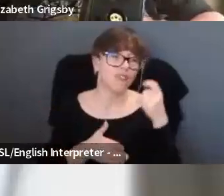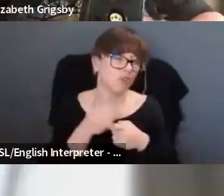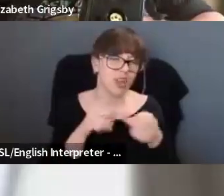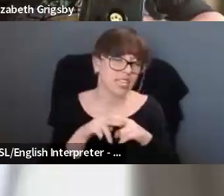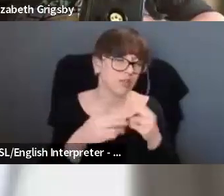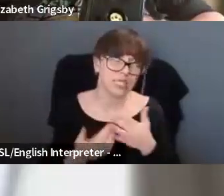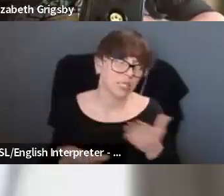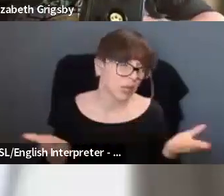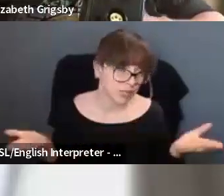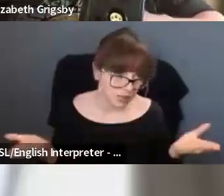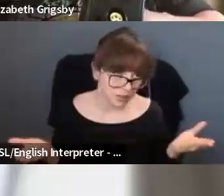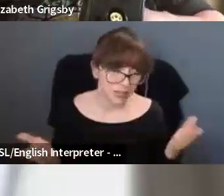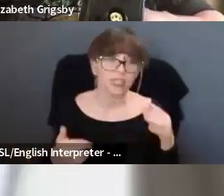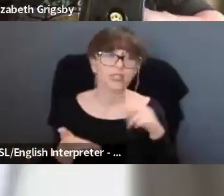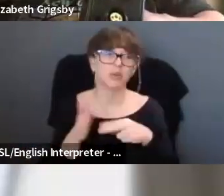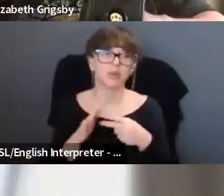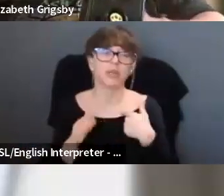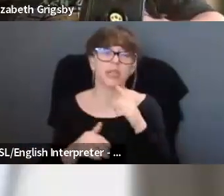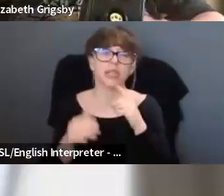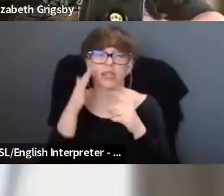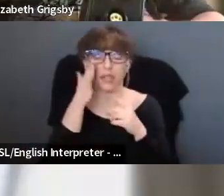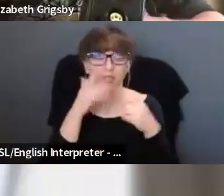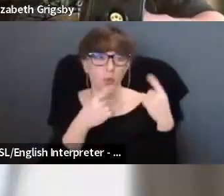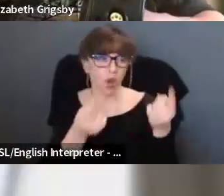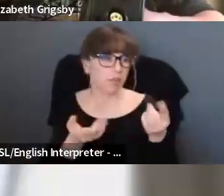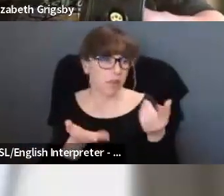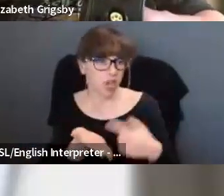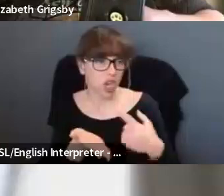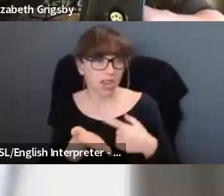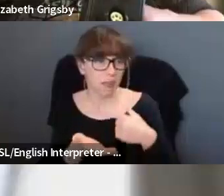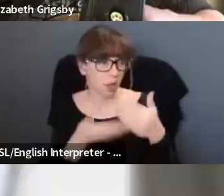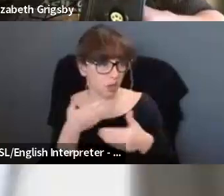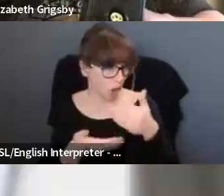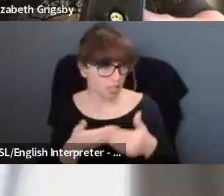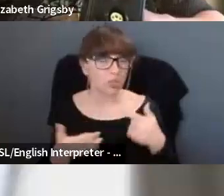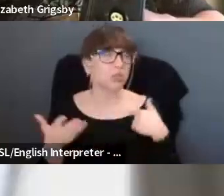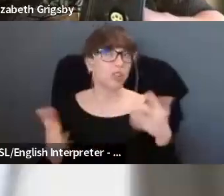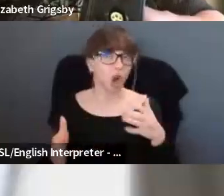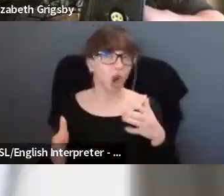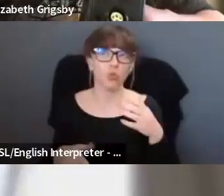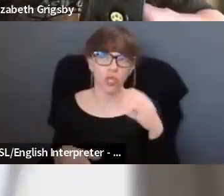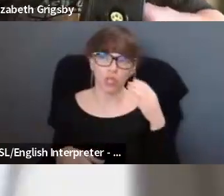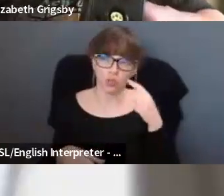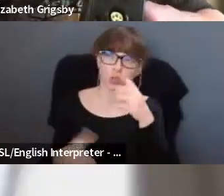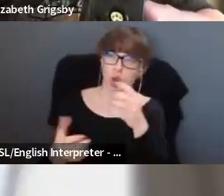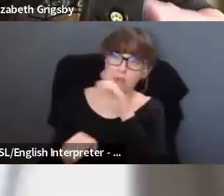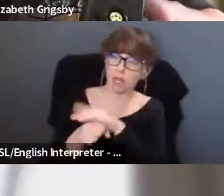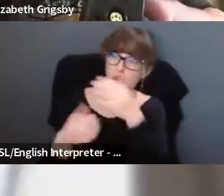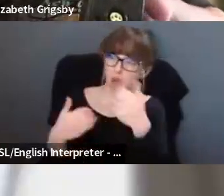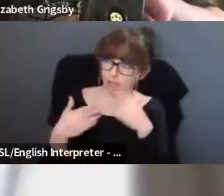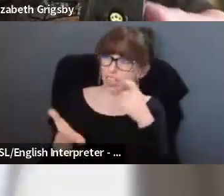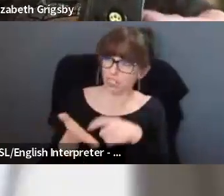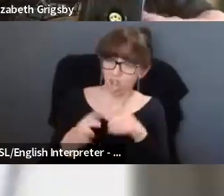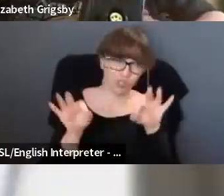we're just trying to, again, we had been talking about the process being, we made sure we had your acknowledgement forms and everything else.